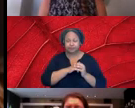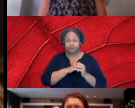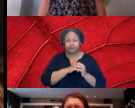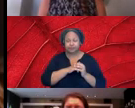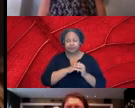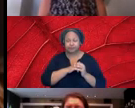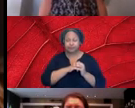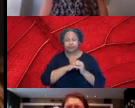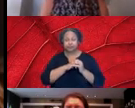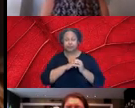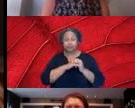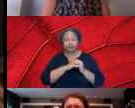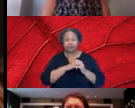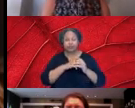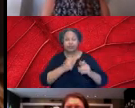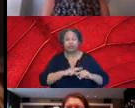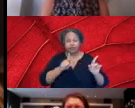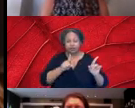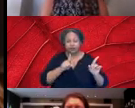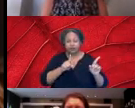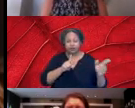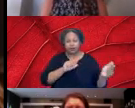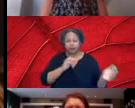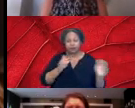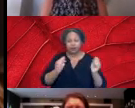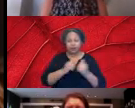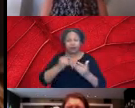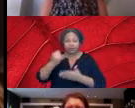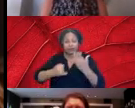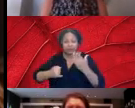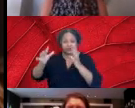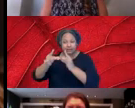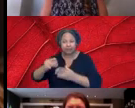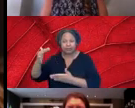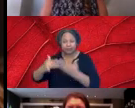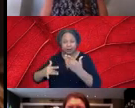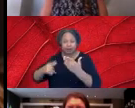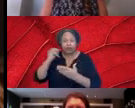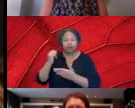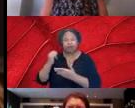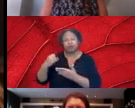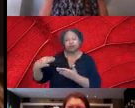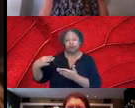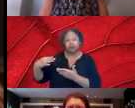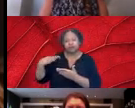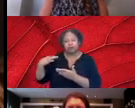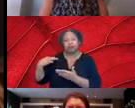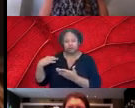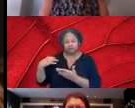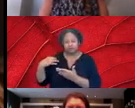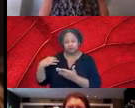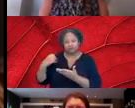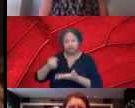it's a different level than just creating an artistic statement. It's definitely not the same. You're talking about your body of